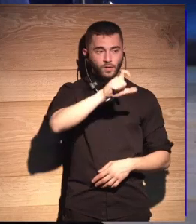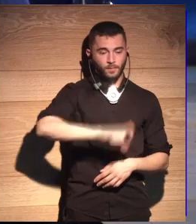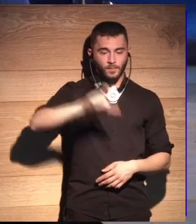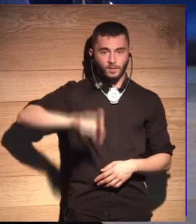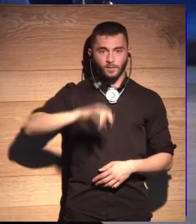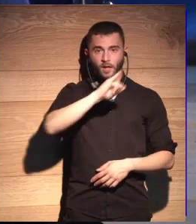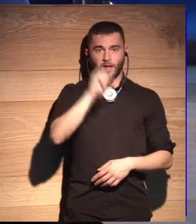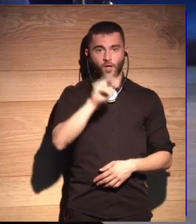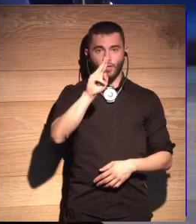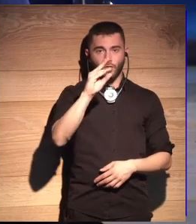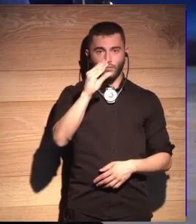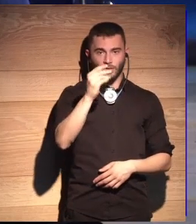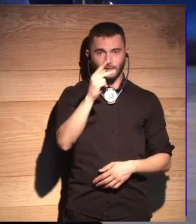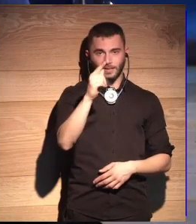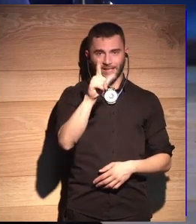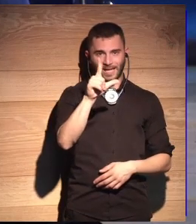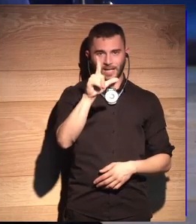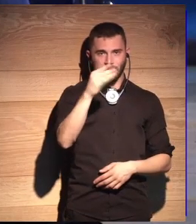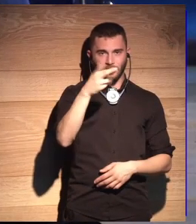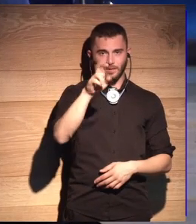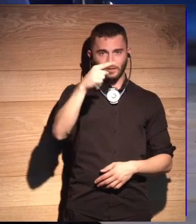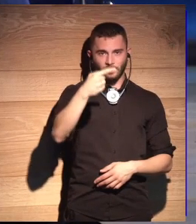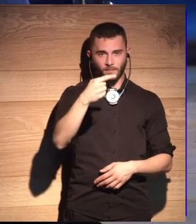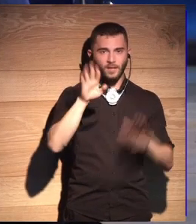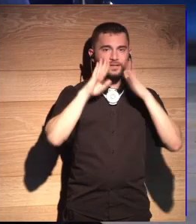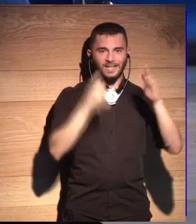of people is that they are,